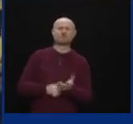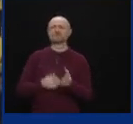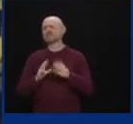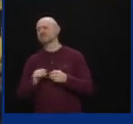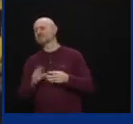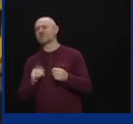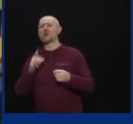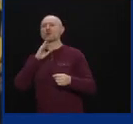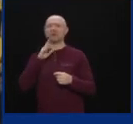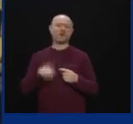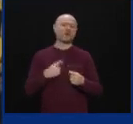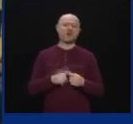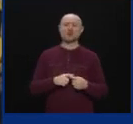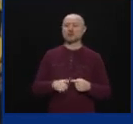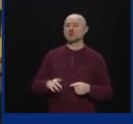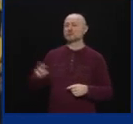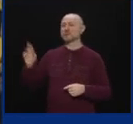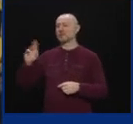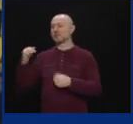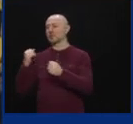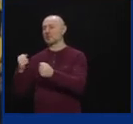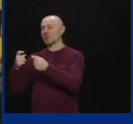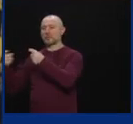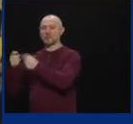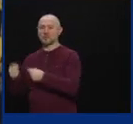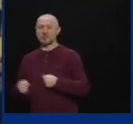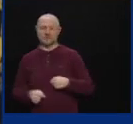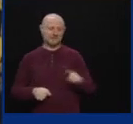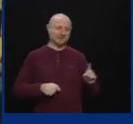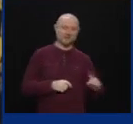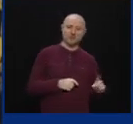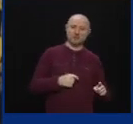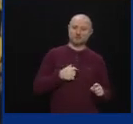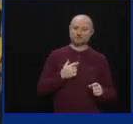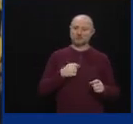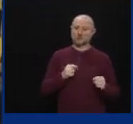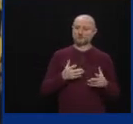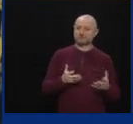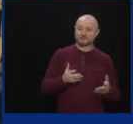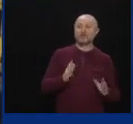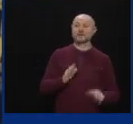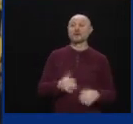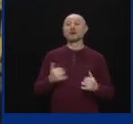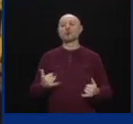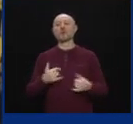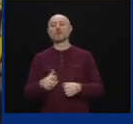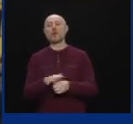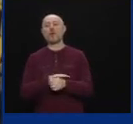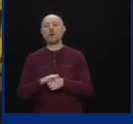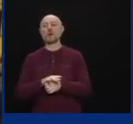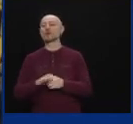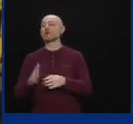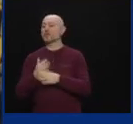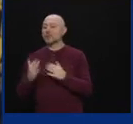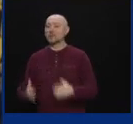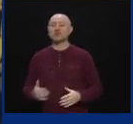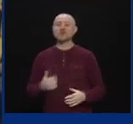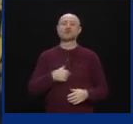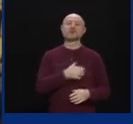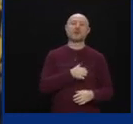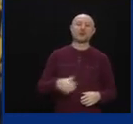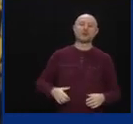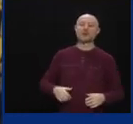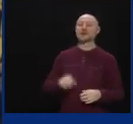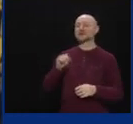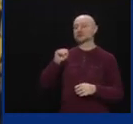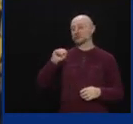again. It's great to be in the majority. So thank you for your friendship. And also our local partners, great friends like Mayor Kathy Sheehan,